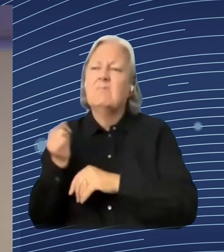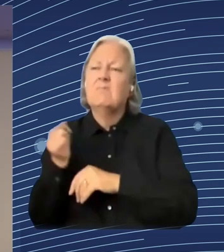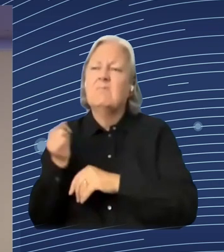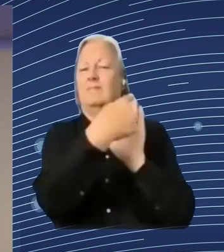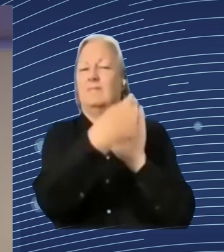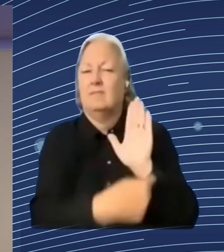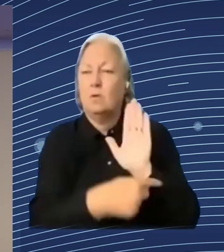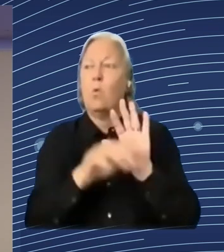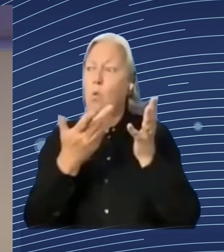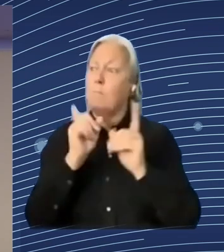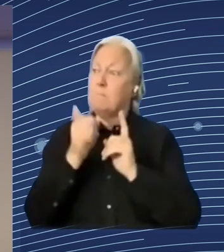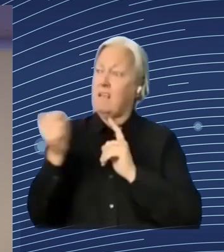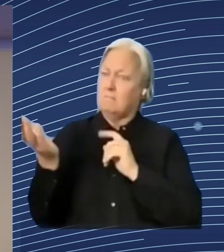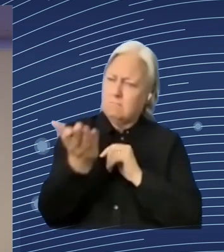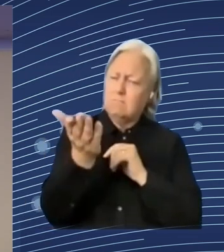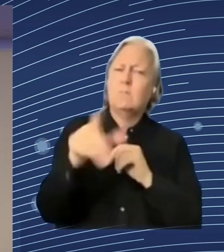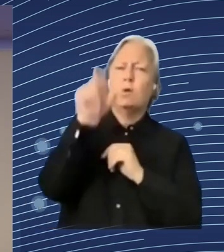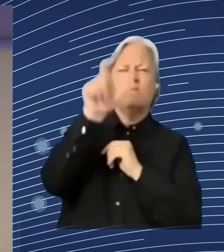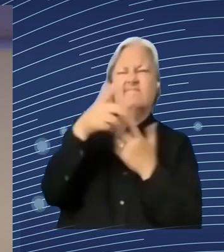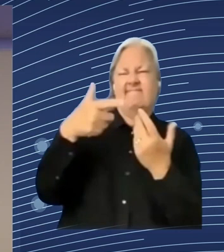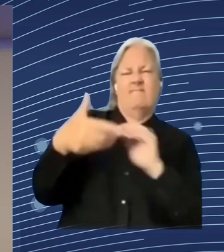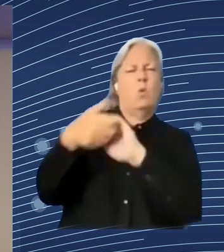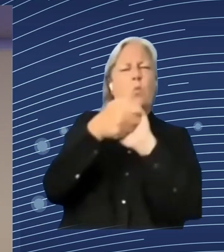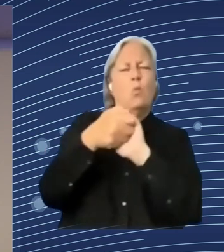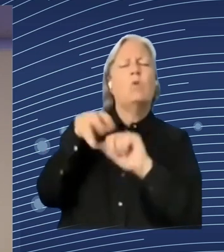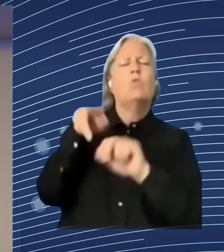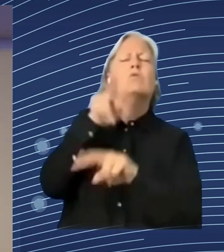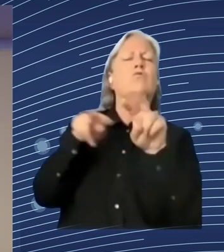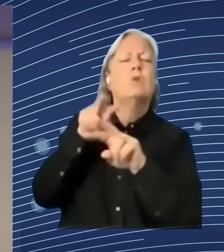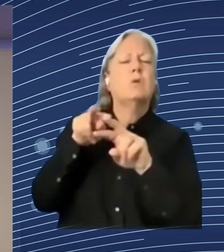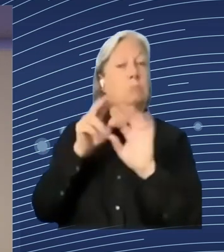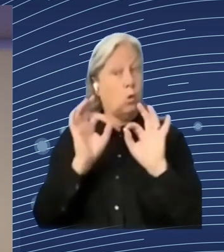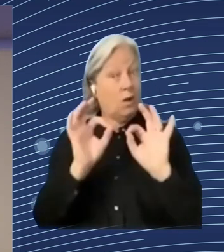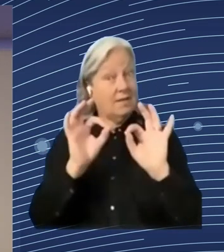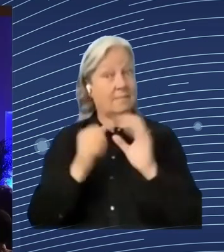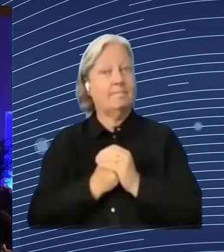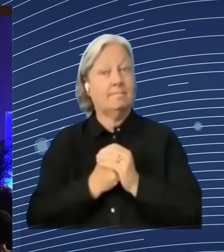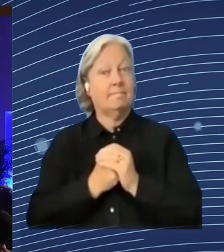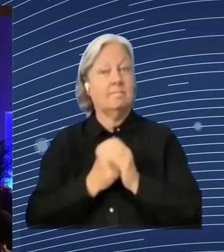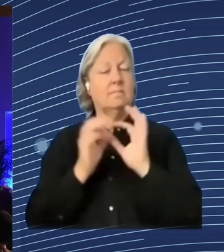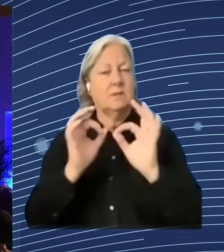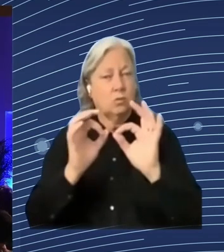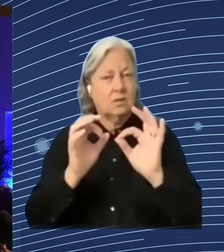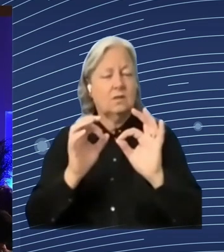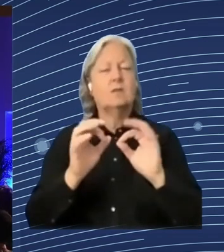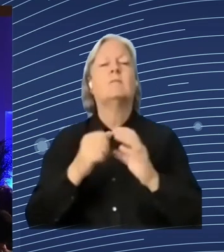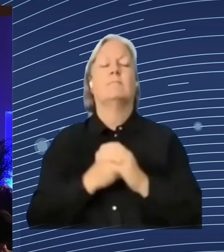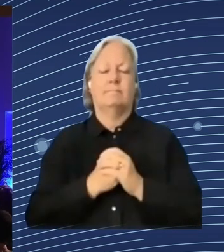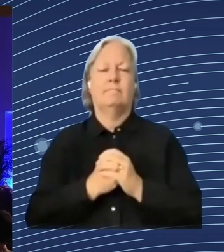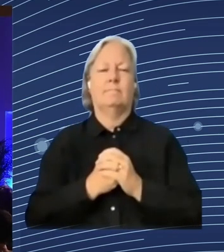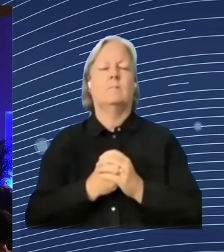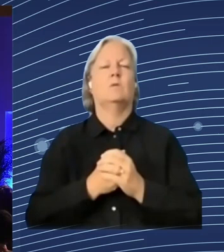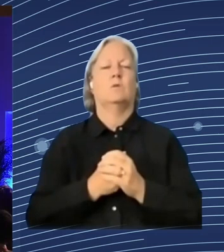checked, because now it's not even checked. Okay. Yeah. Well, sorry, I didn't mean to interrupt so abruptly. We'll continue the